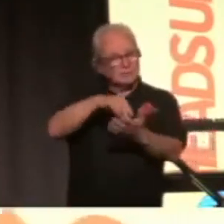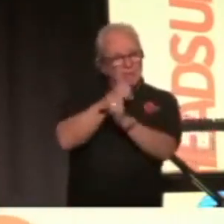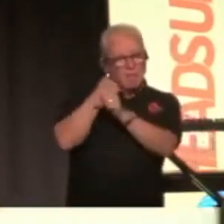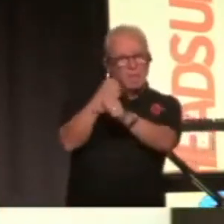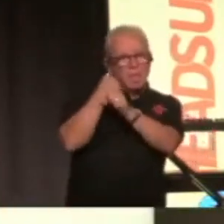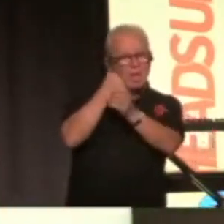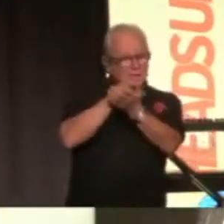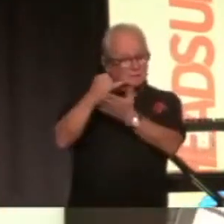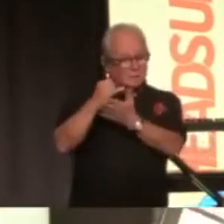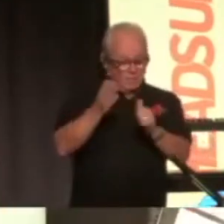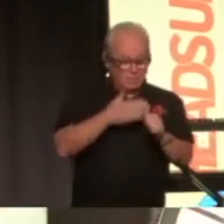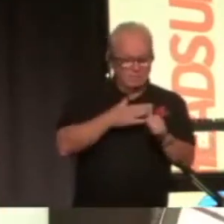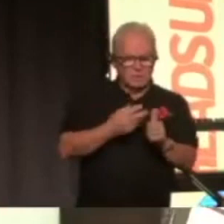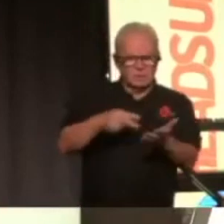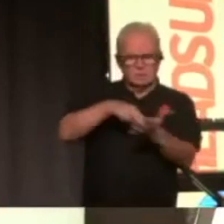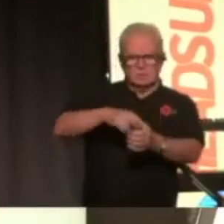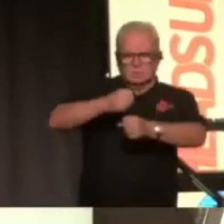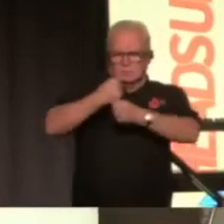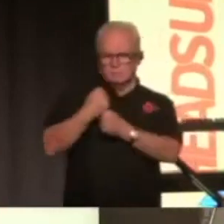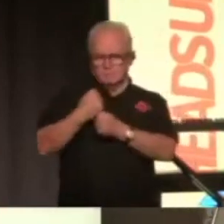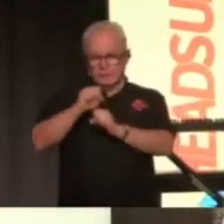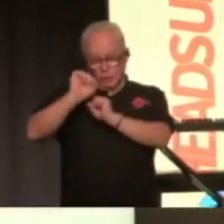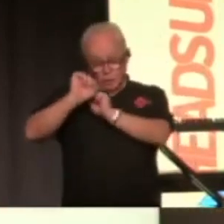stand is up to you.